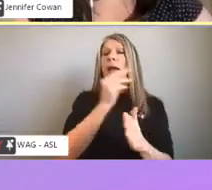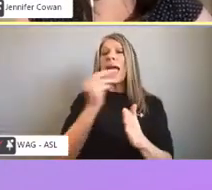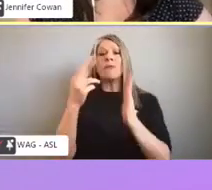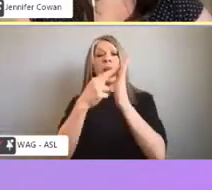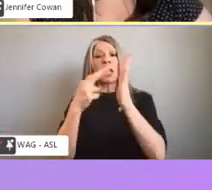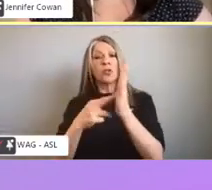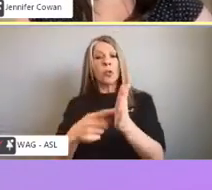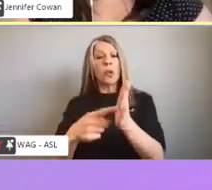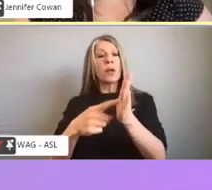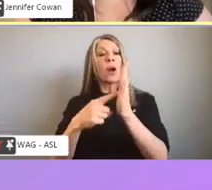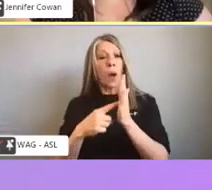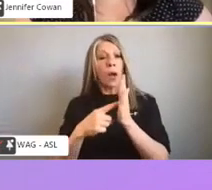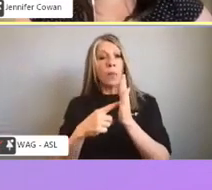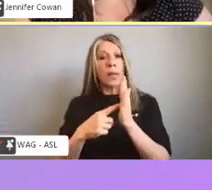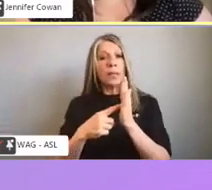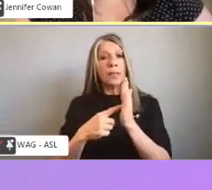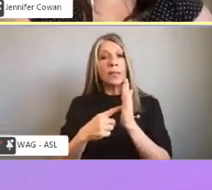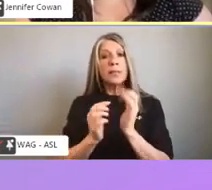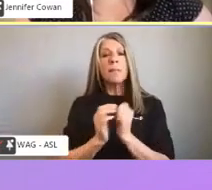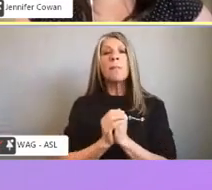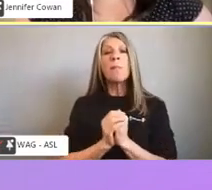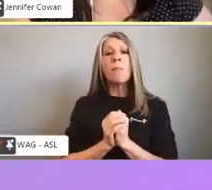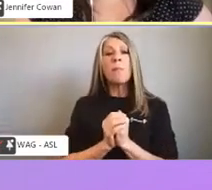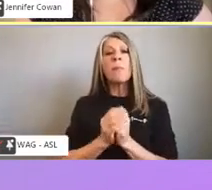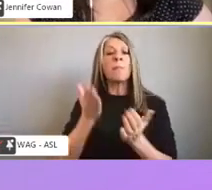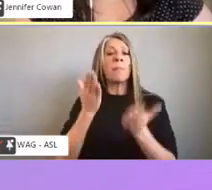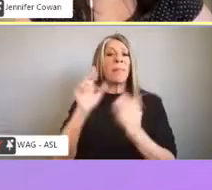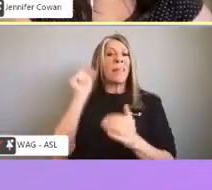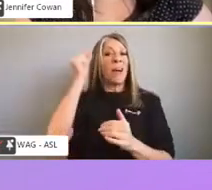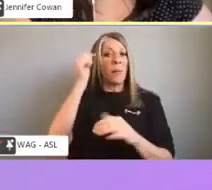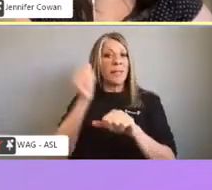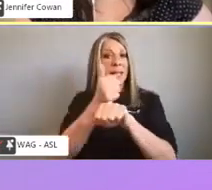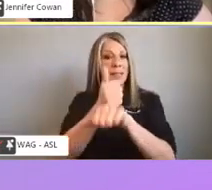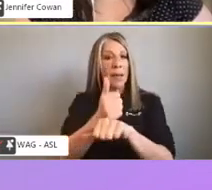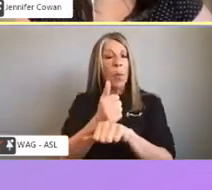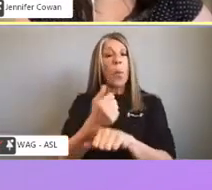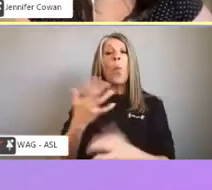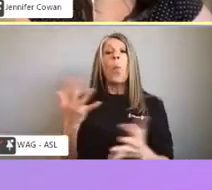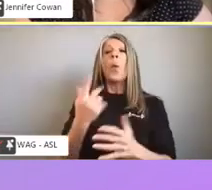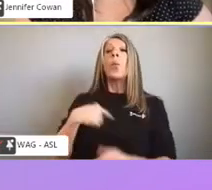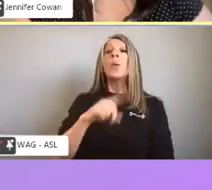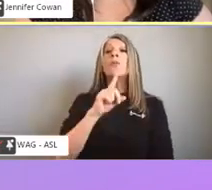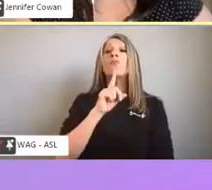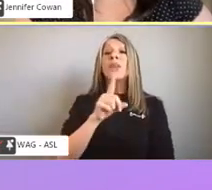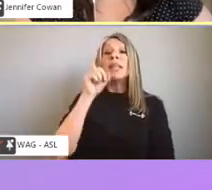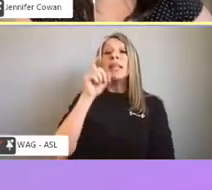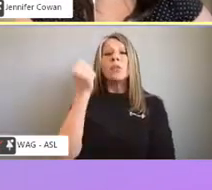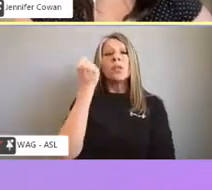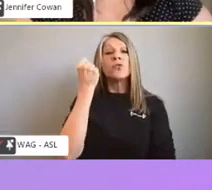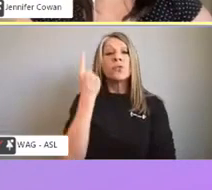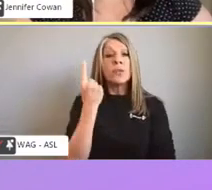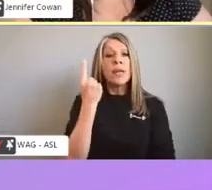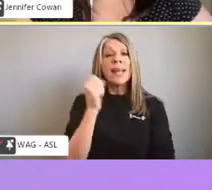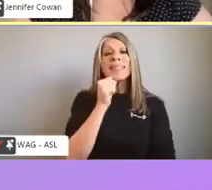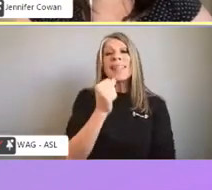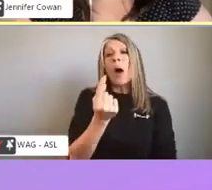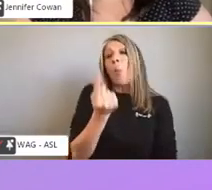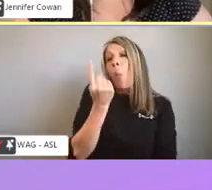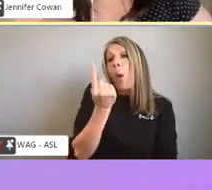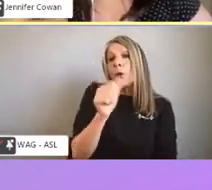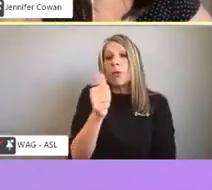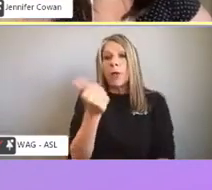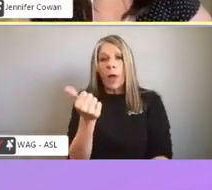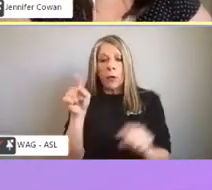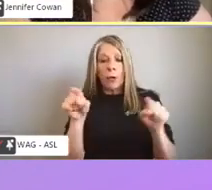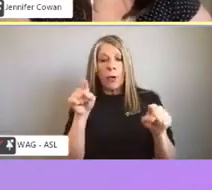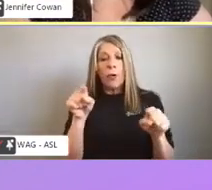regulatory requirements that might be set out by the government. So what we really need to understand is that it's not one or the other. These